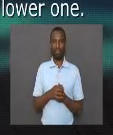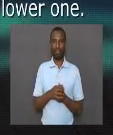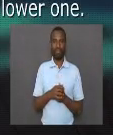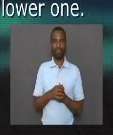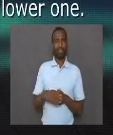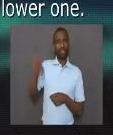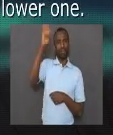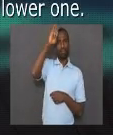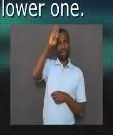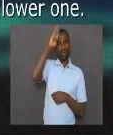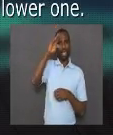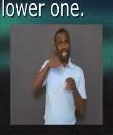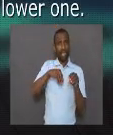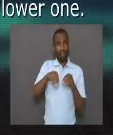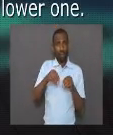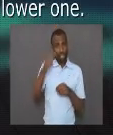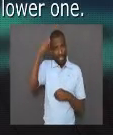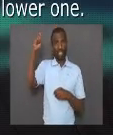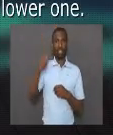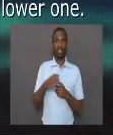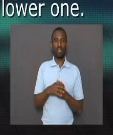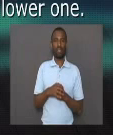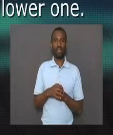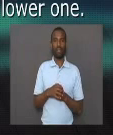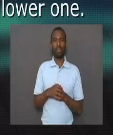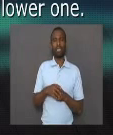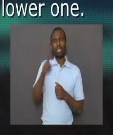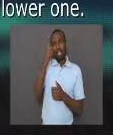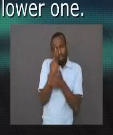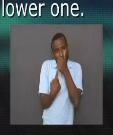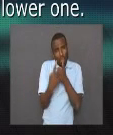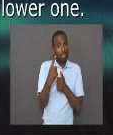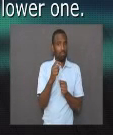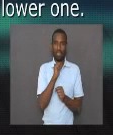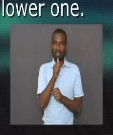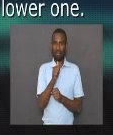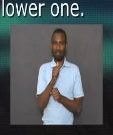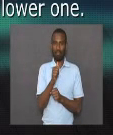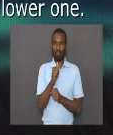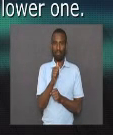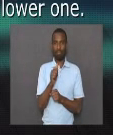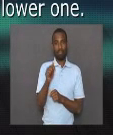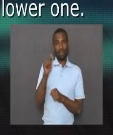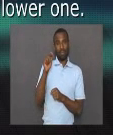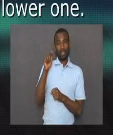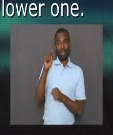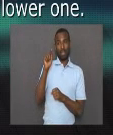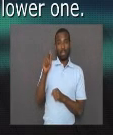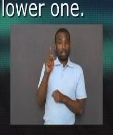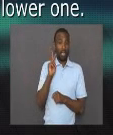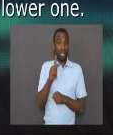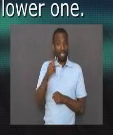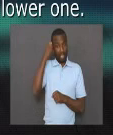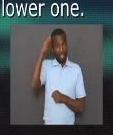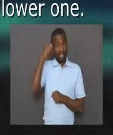The Brownian motion theory was not the only one that helped define the kinetic